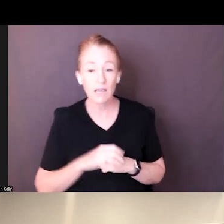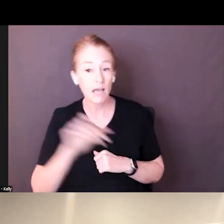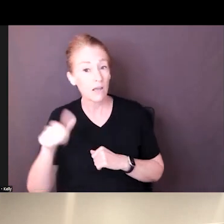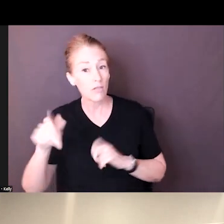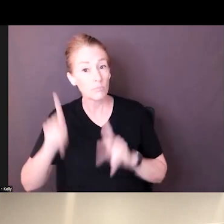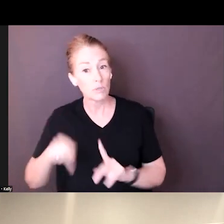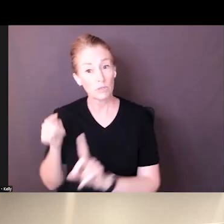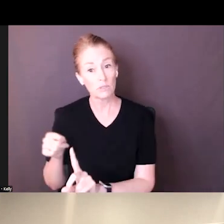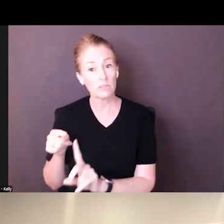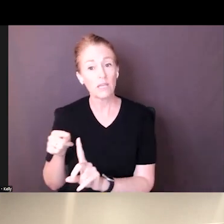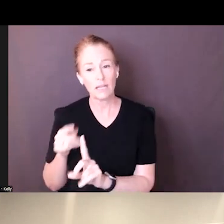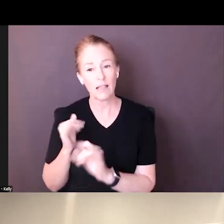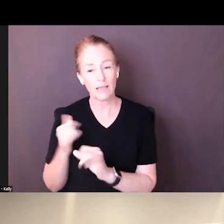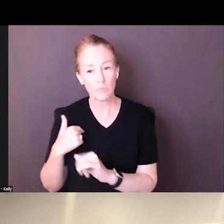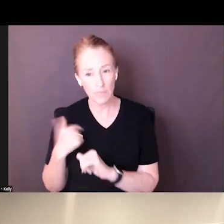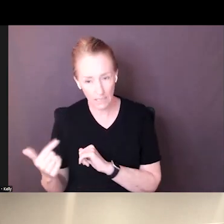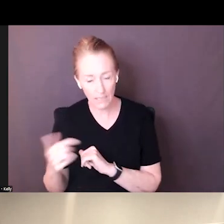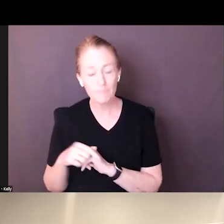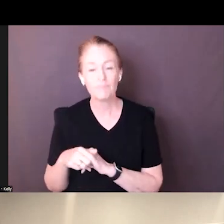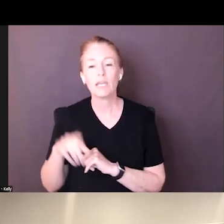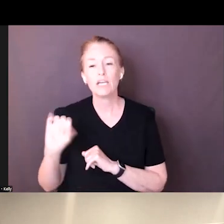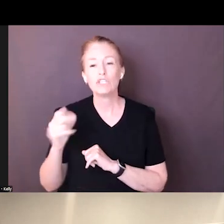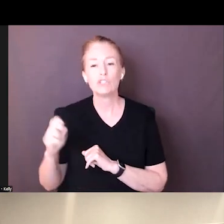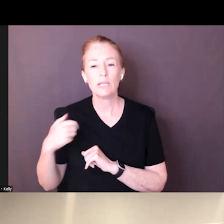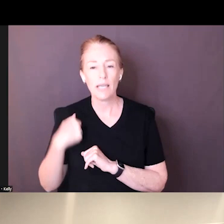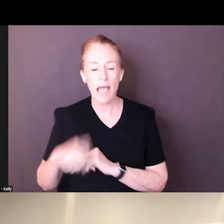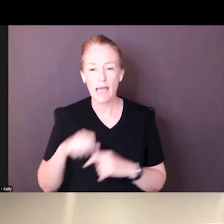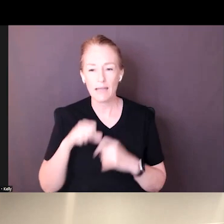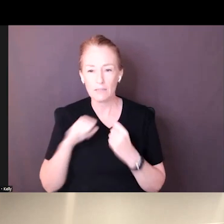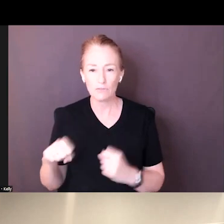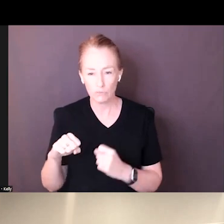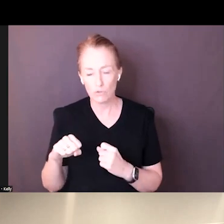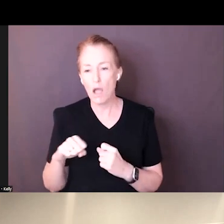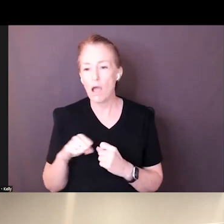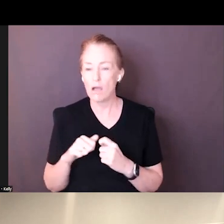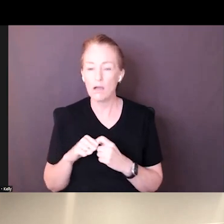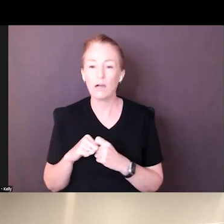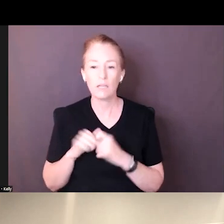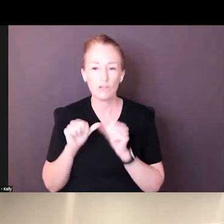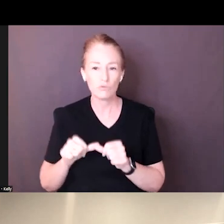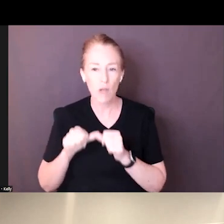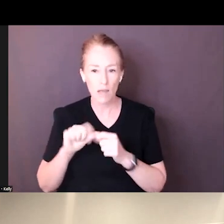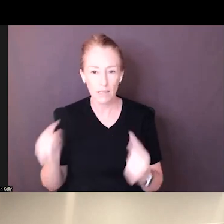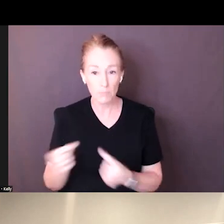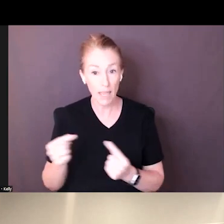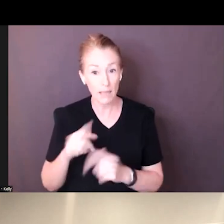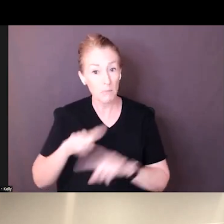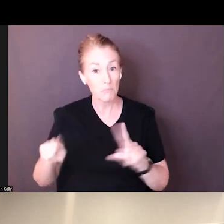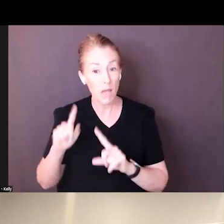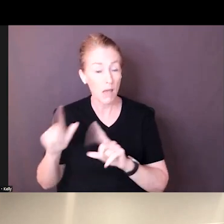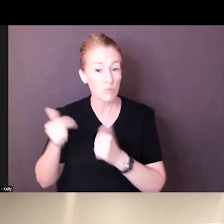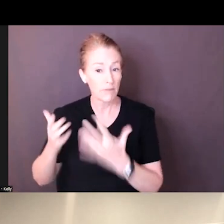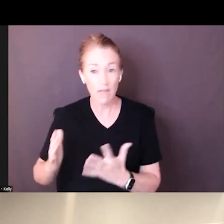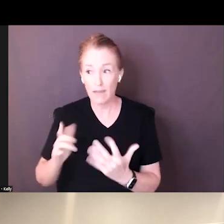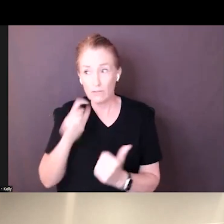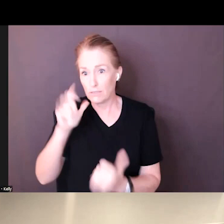in Colorado. She had significant chronic pain, but struggled to get providers to believe her pain. She tried a